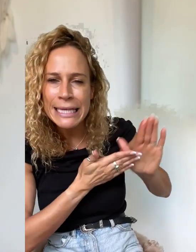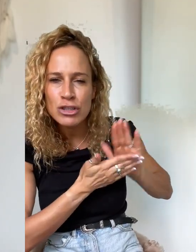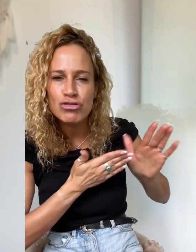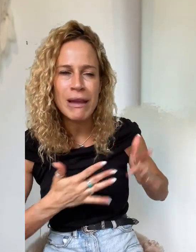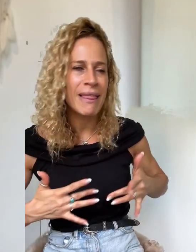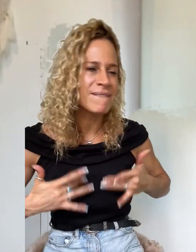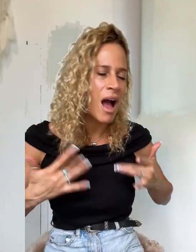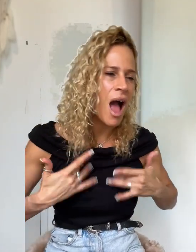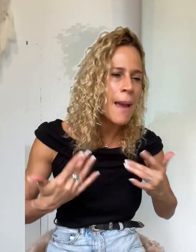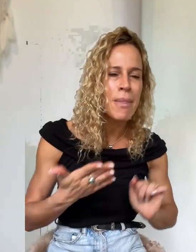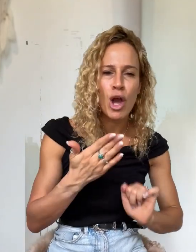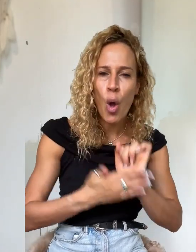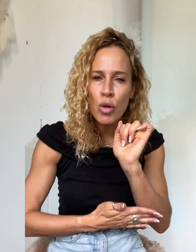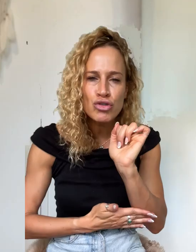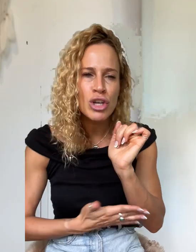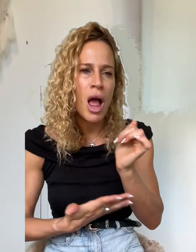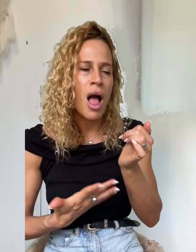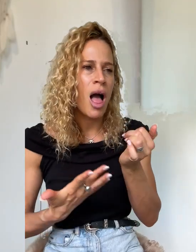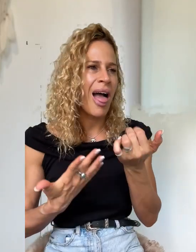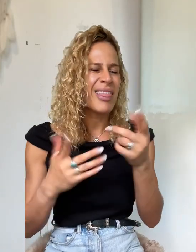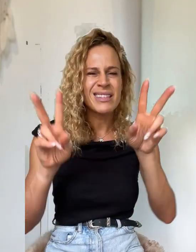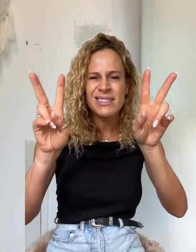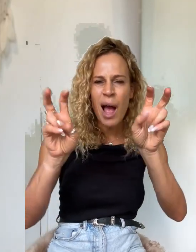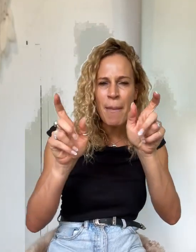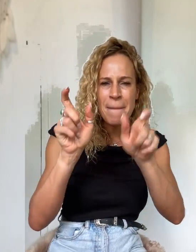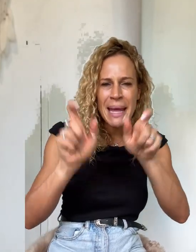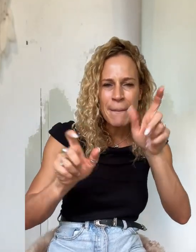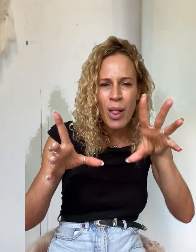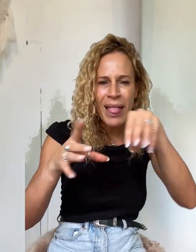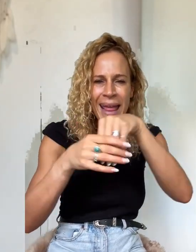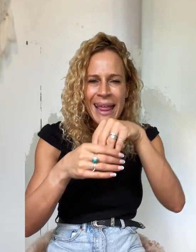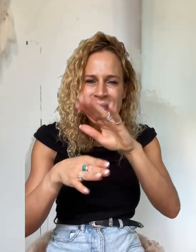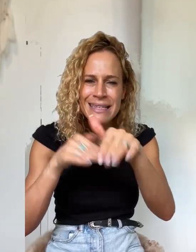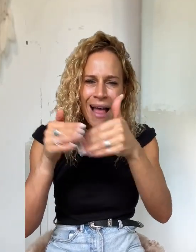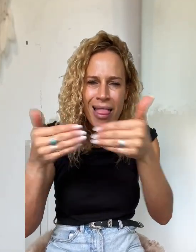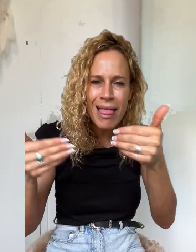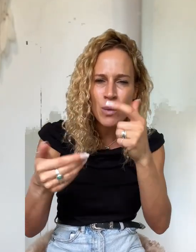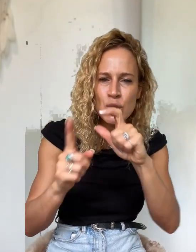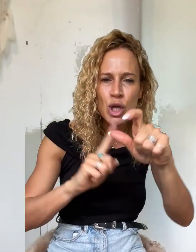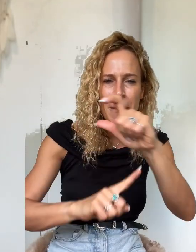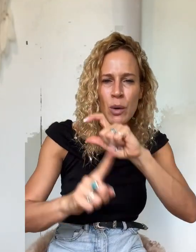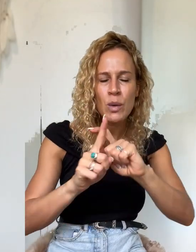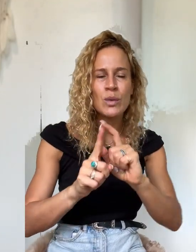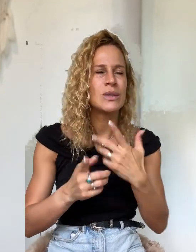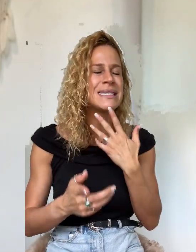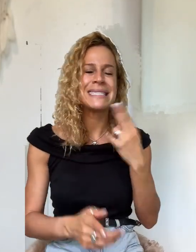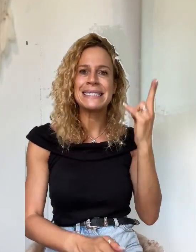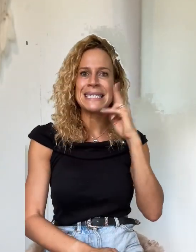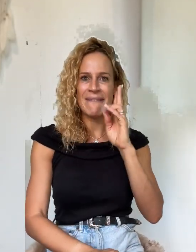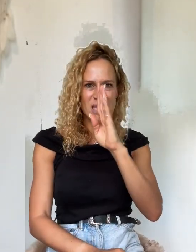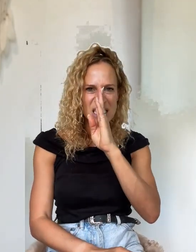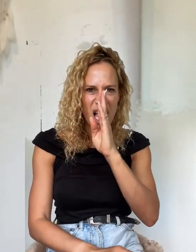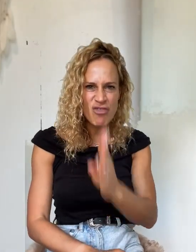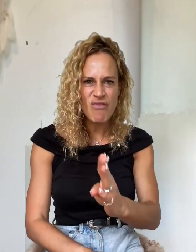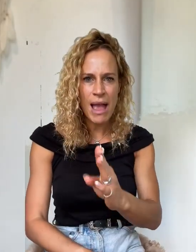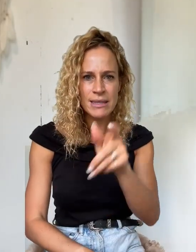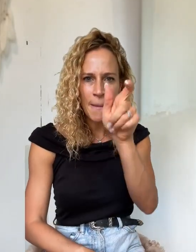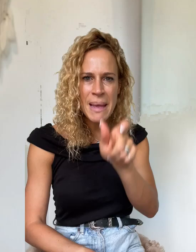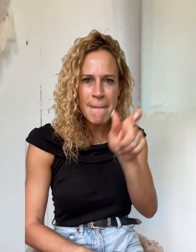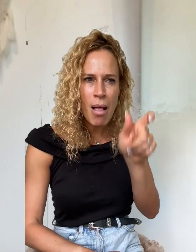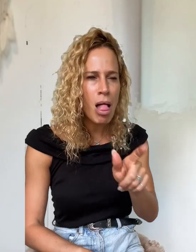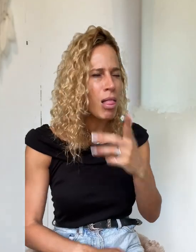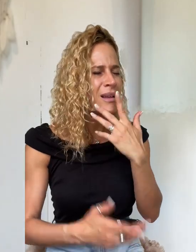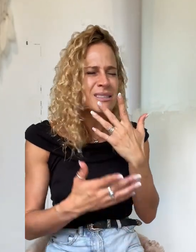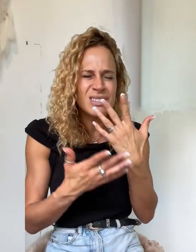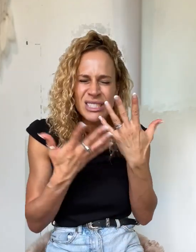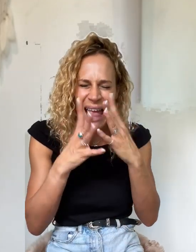culture, the vibe, the type of people that are around it, the directness